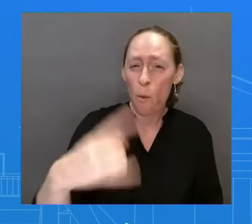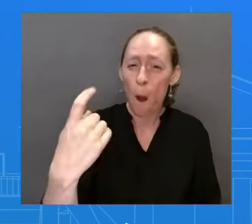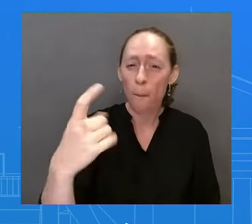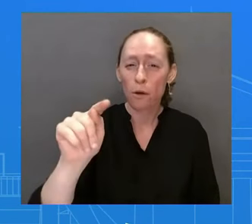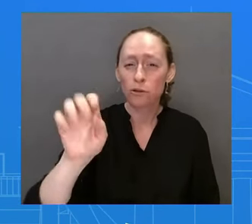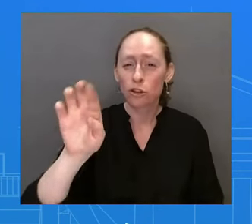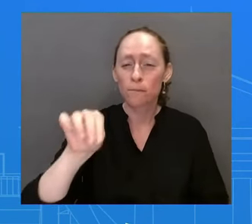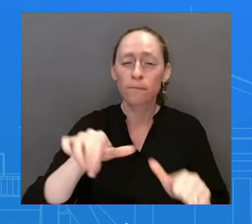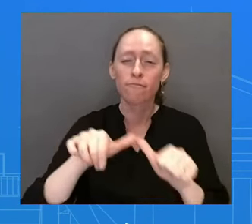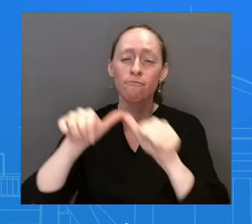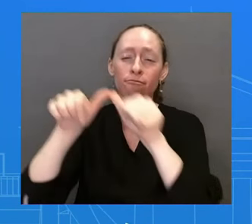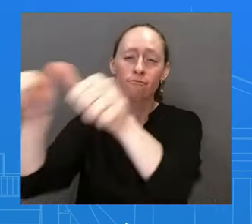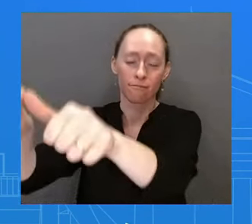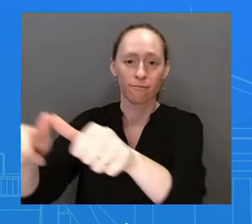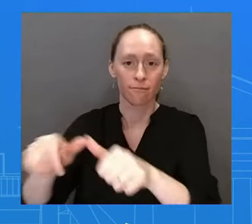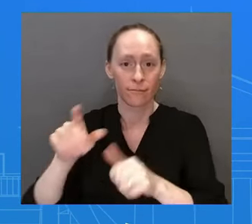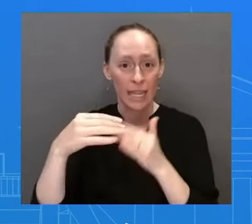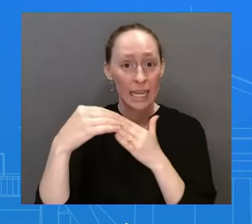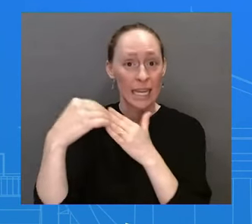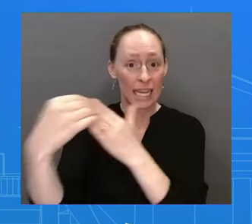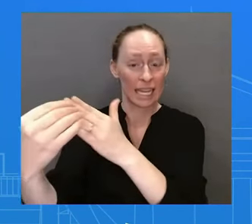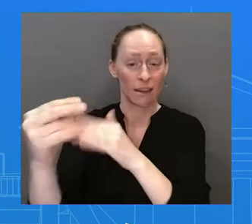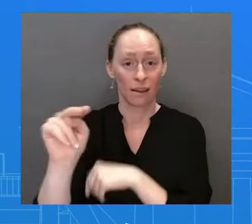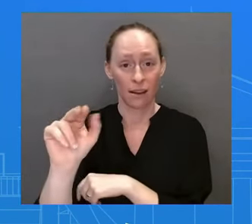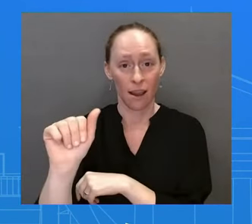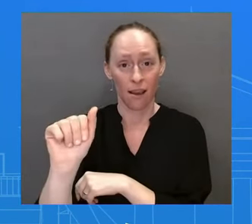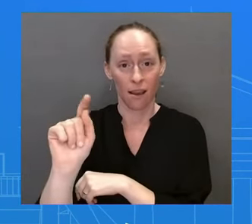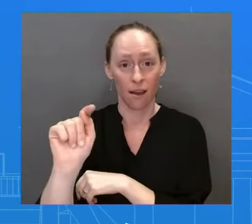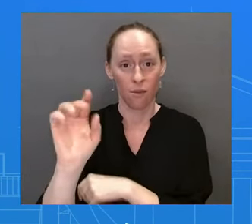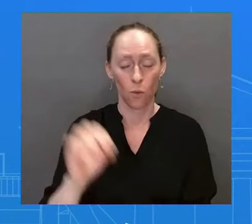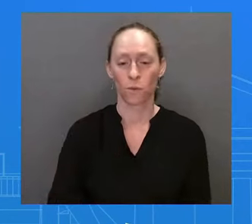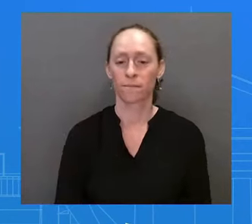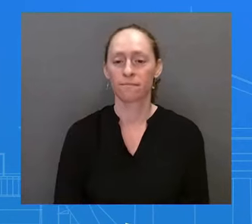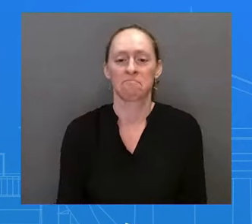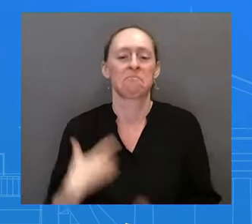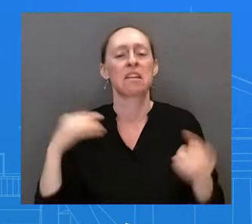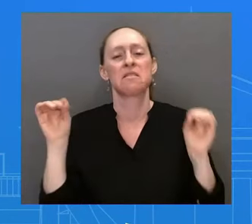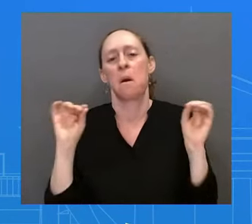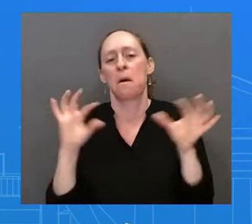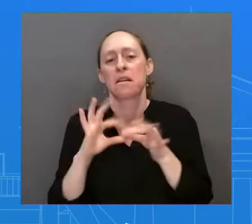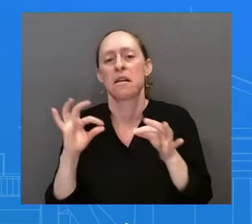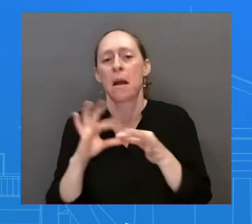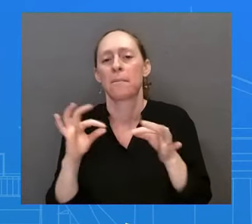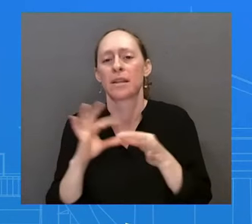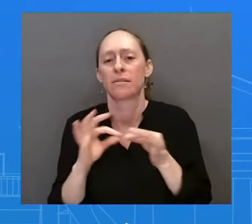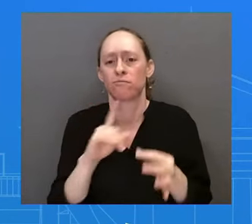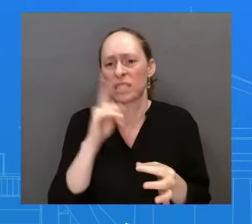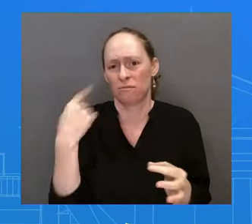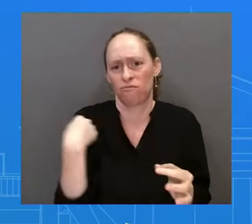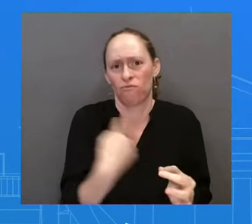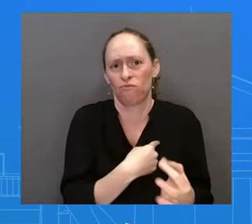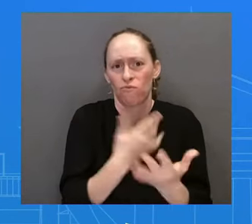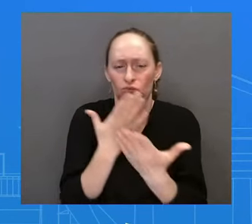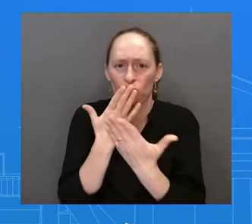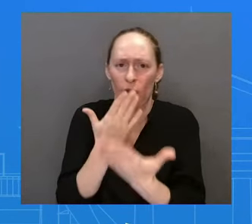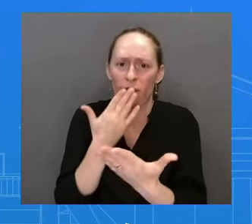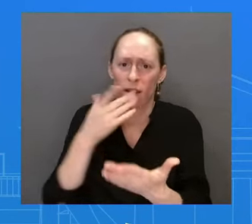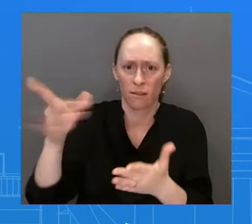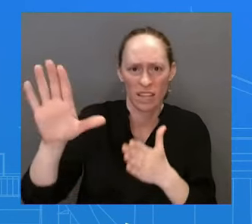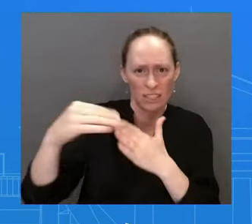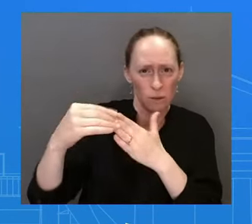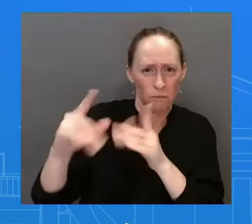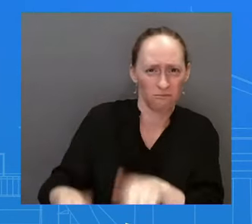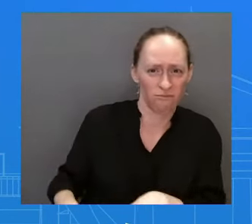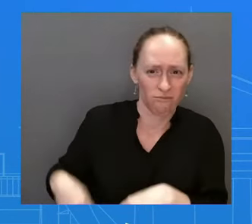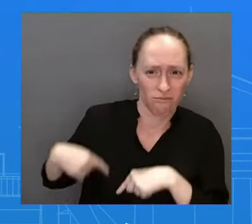who would be the next Secretary General. We're grateful for Secretary General Stoltenberg's leadership. Now he's gotten extended three times, and he's